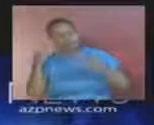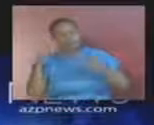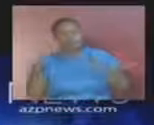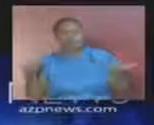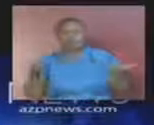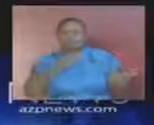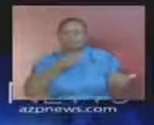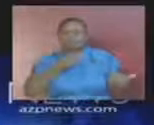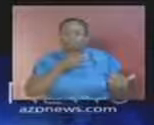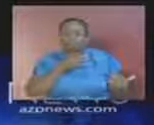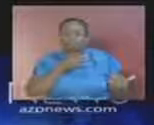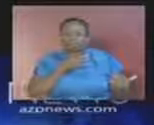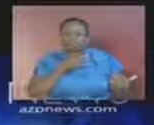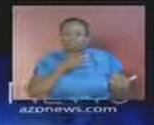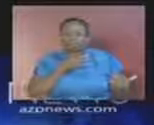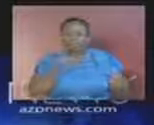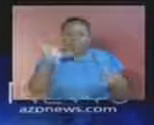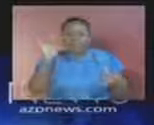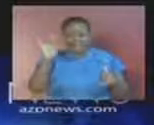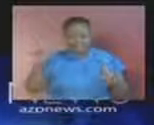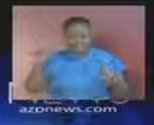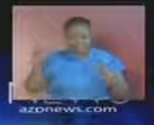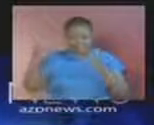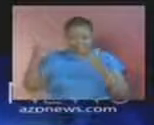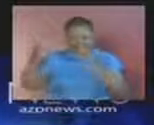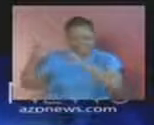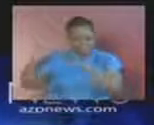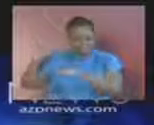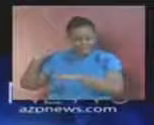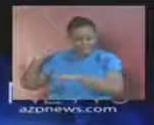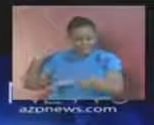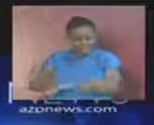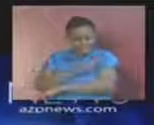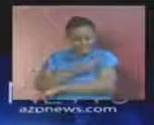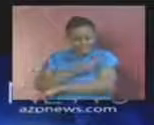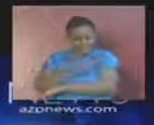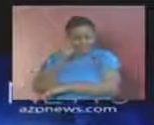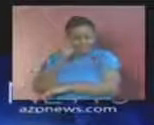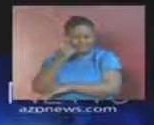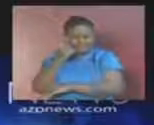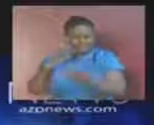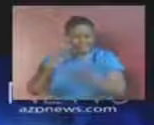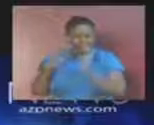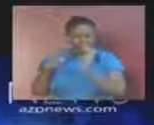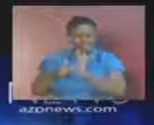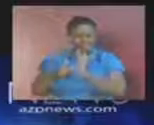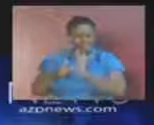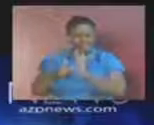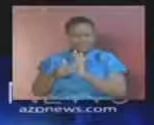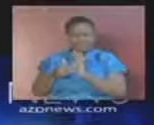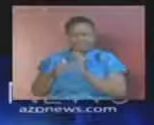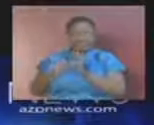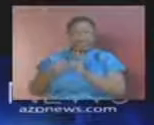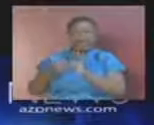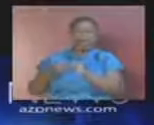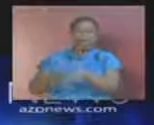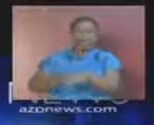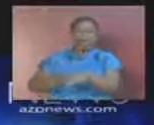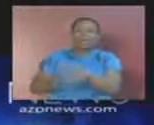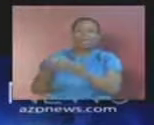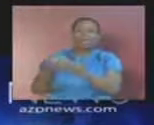hospital per day, at how long would that take, in other words, for us to have no more bed space? Thank